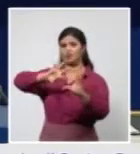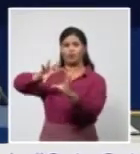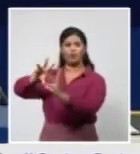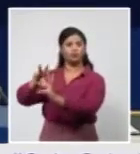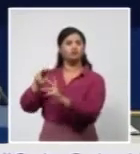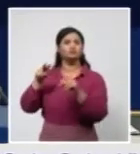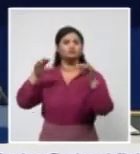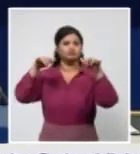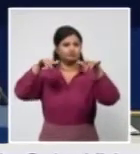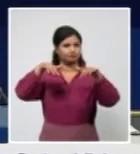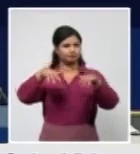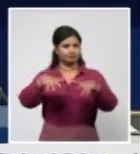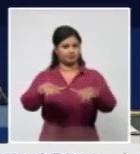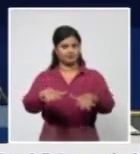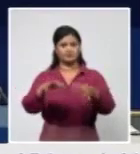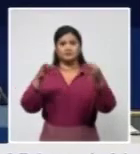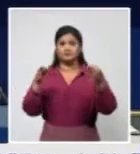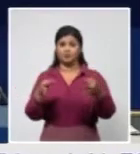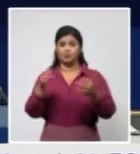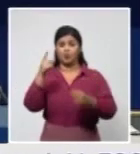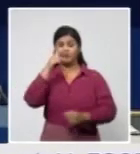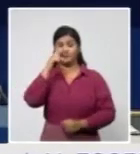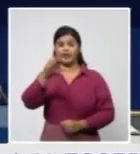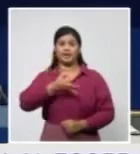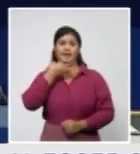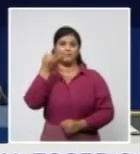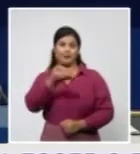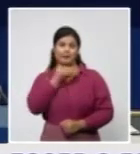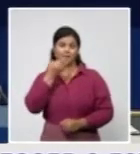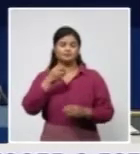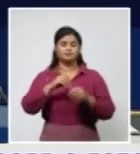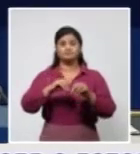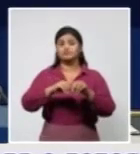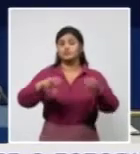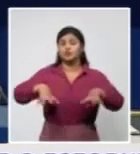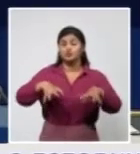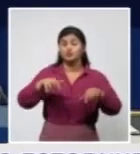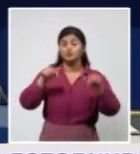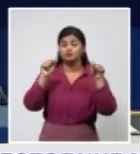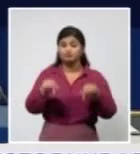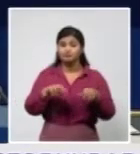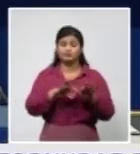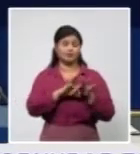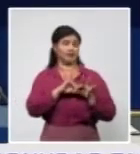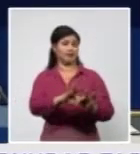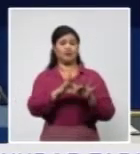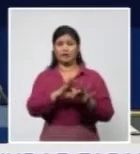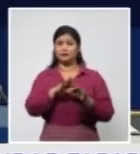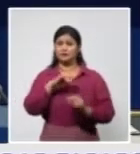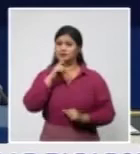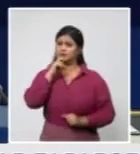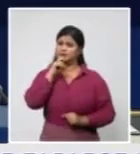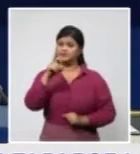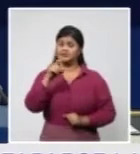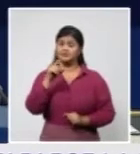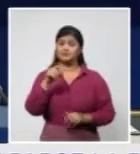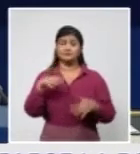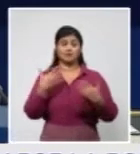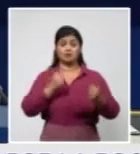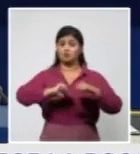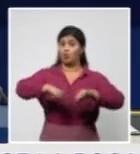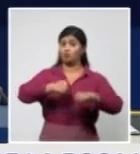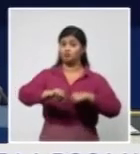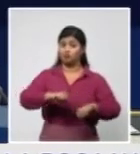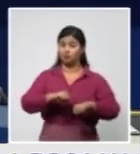infection linked to all 37 cases diagnosed yesterday, while investigations are